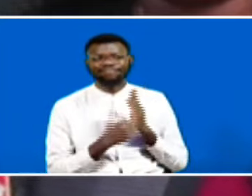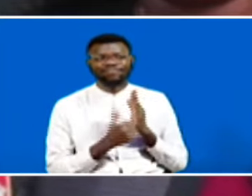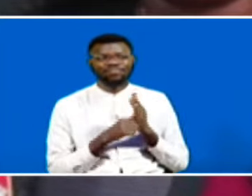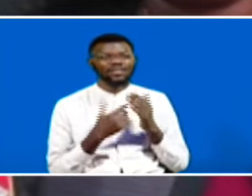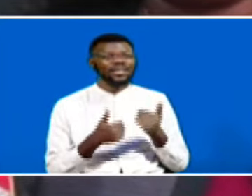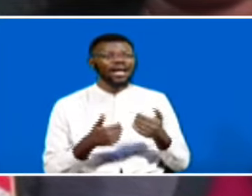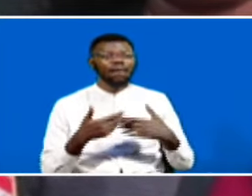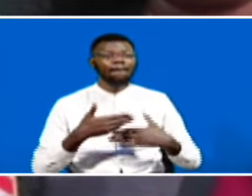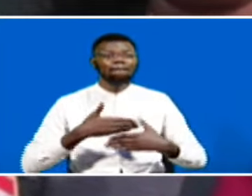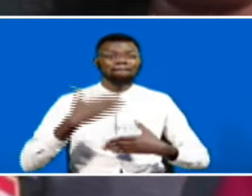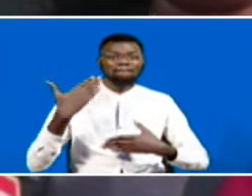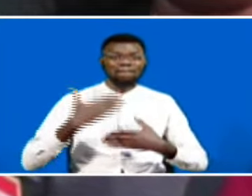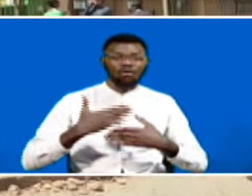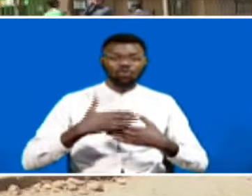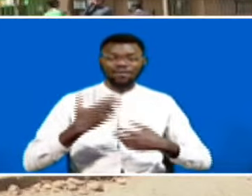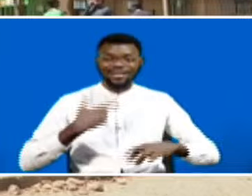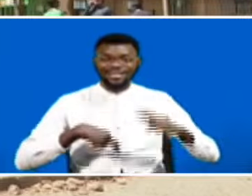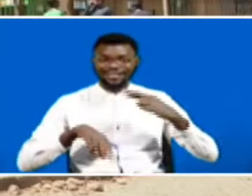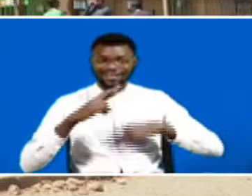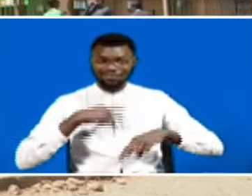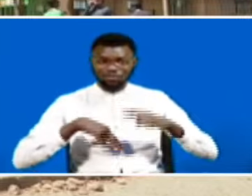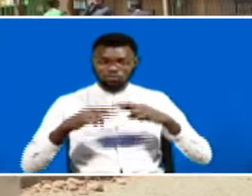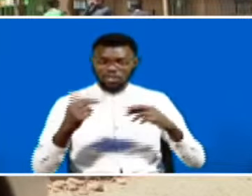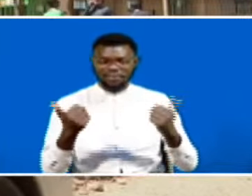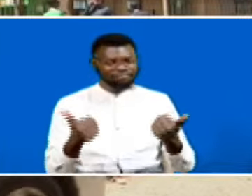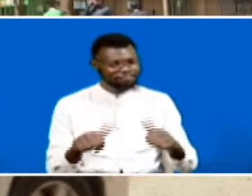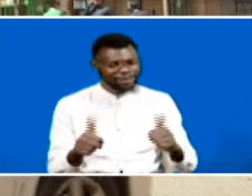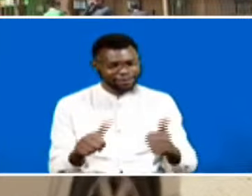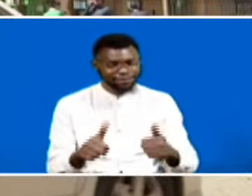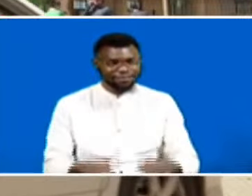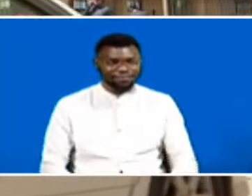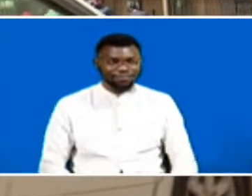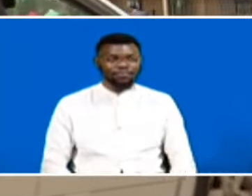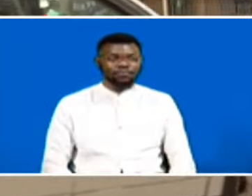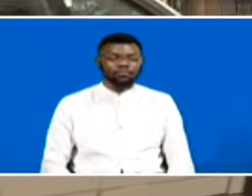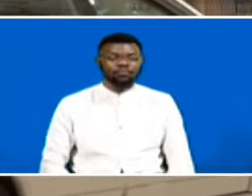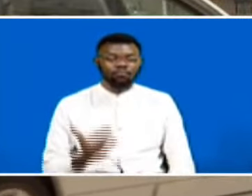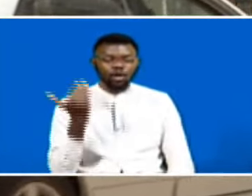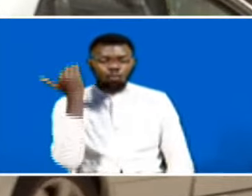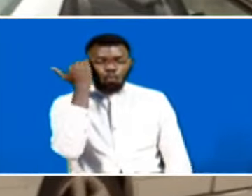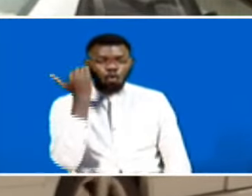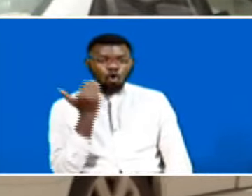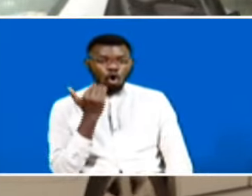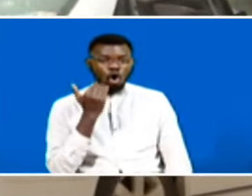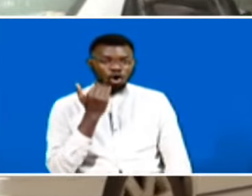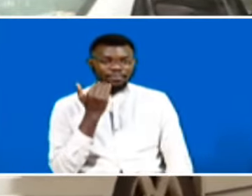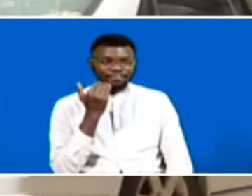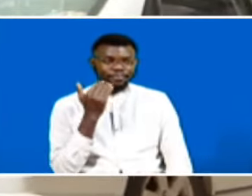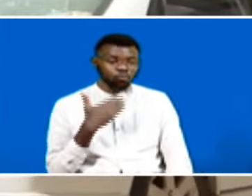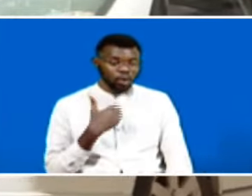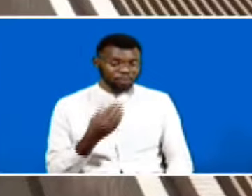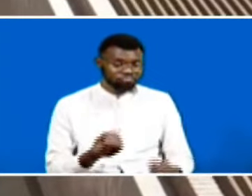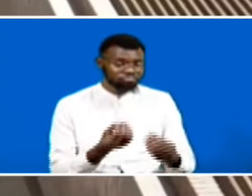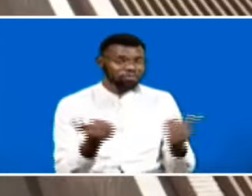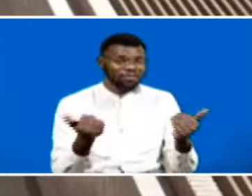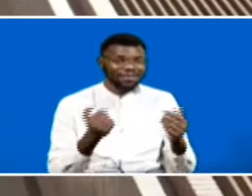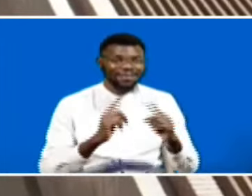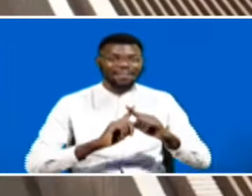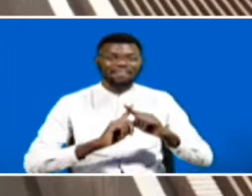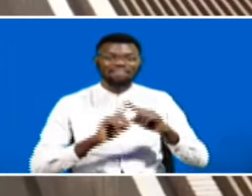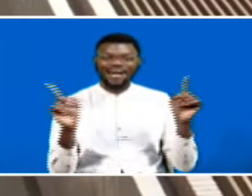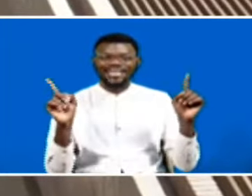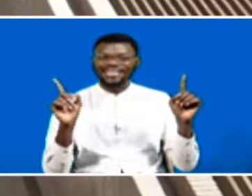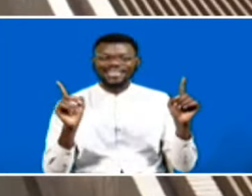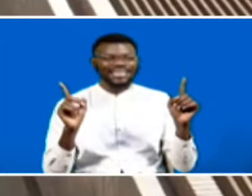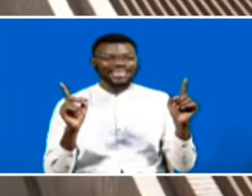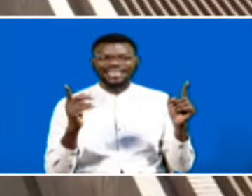review that is due this month. A high court ruling a month ago that sought to unlock the impasse seems not to have taken